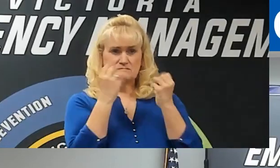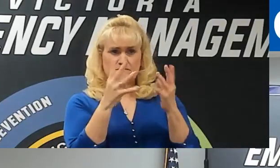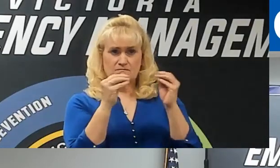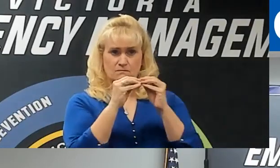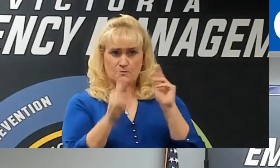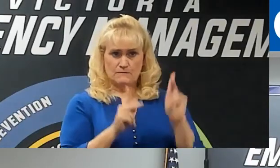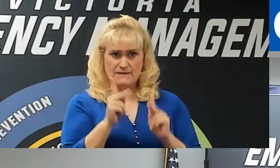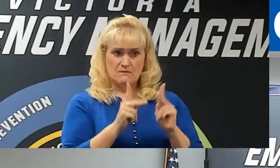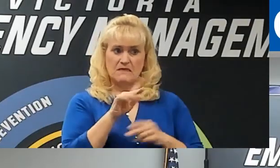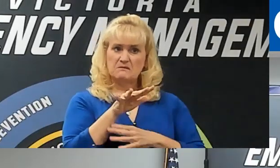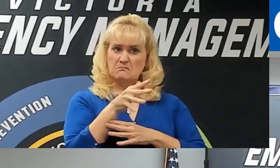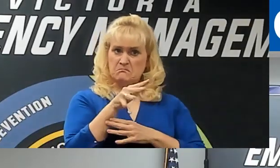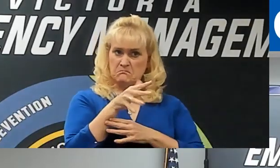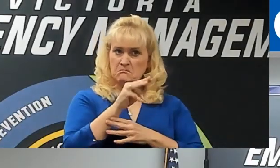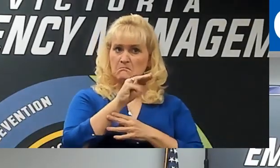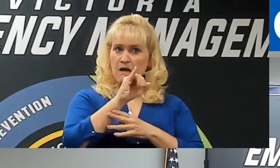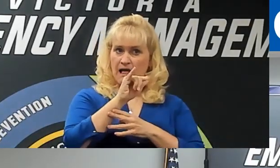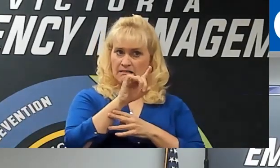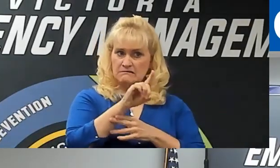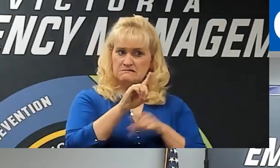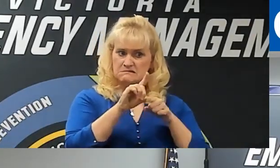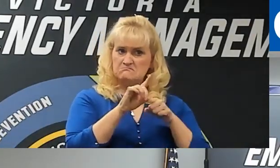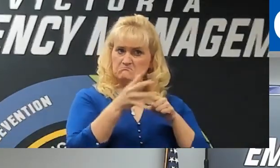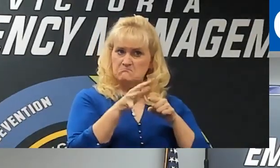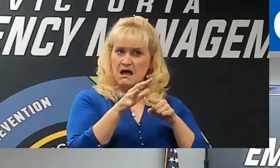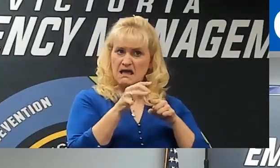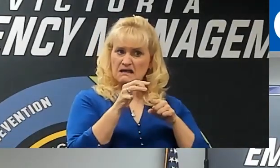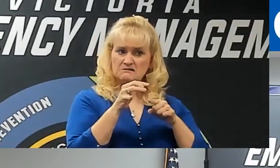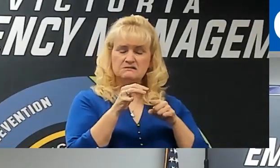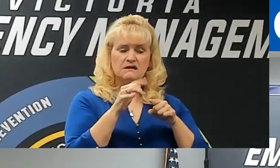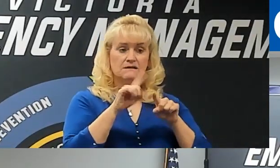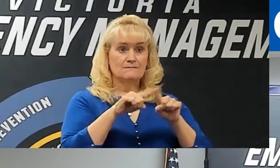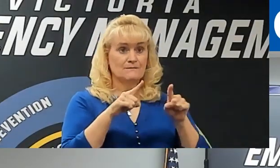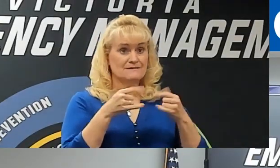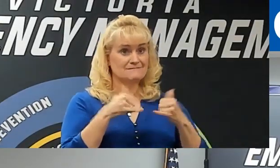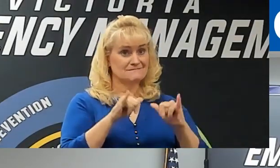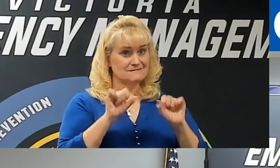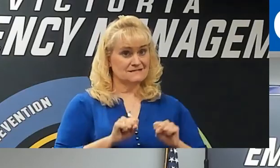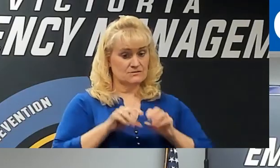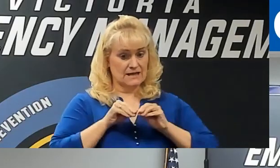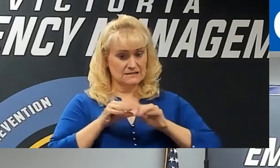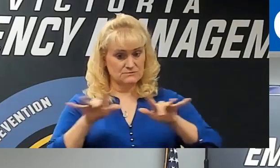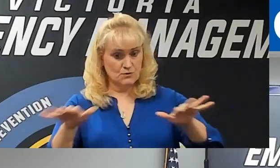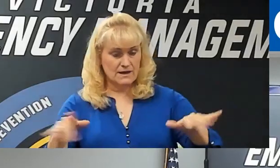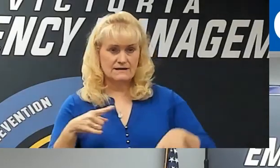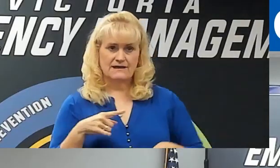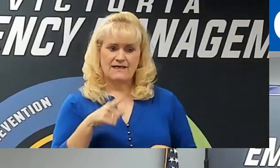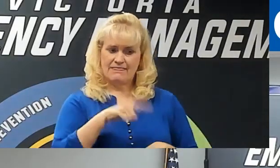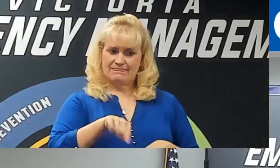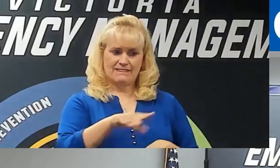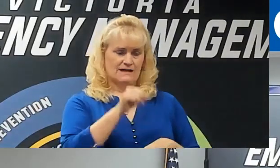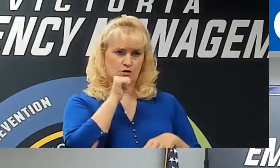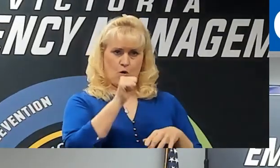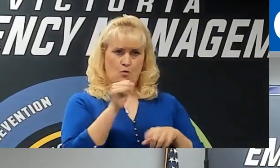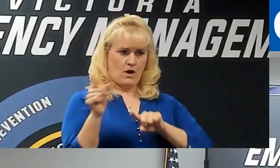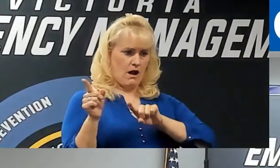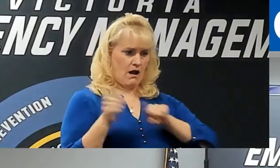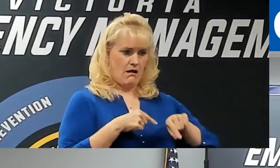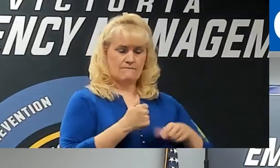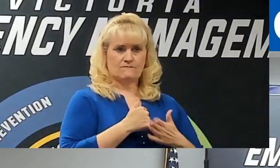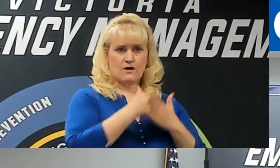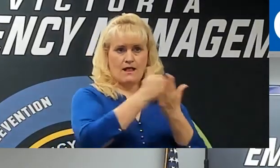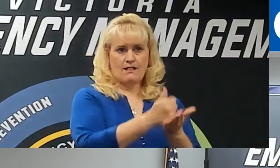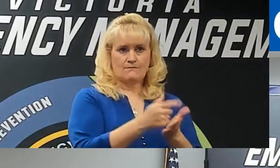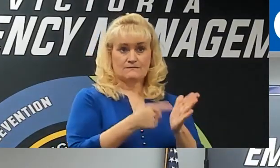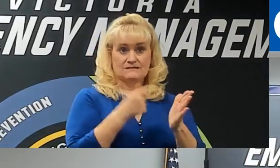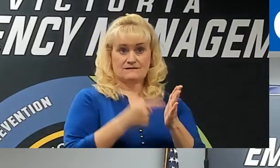illness. They can still transmit the disease, though, but sometimes they don't even seek care. We've seen patients that have had COVID that sometimes